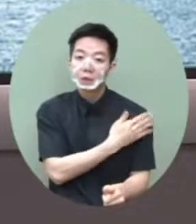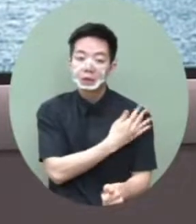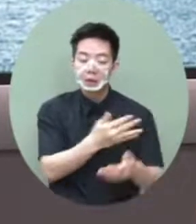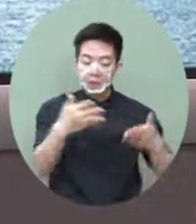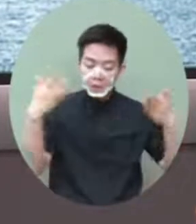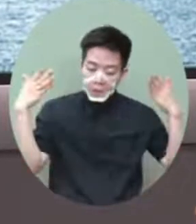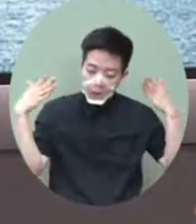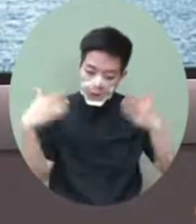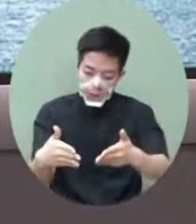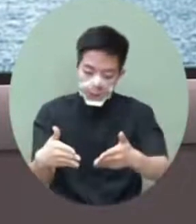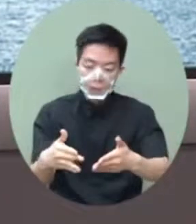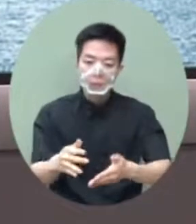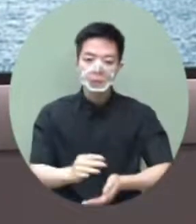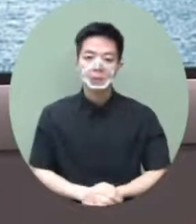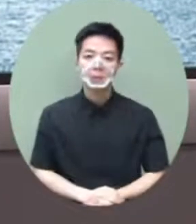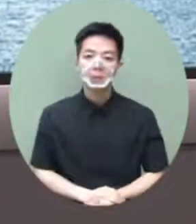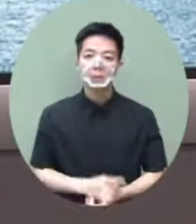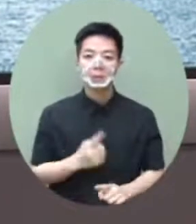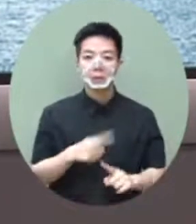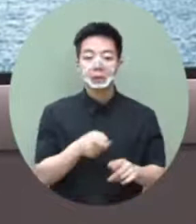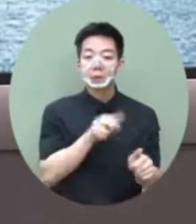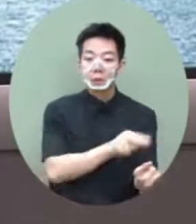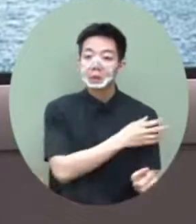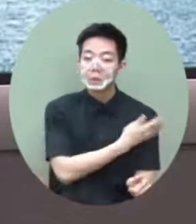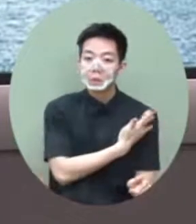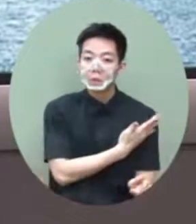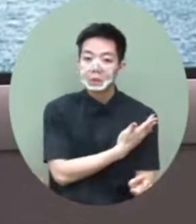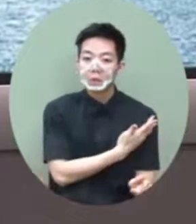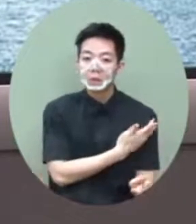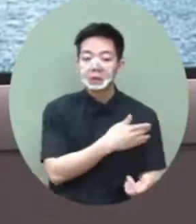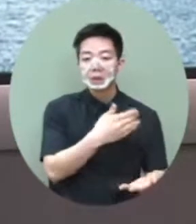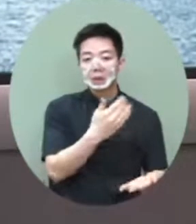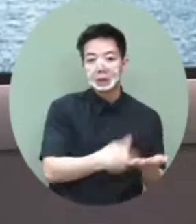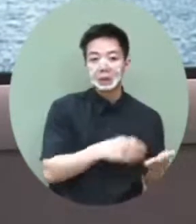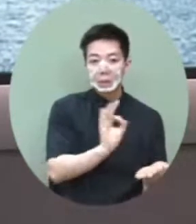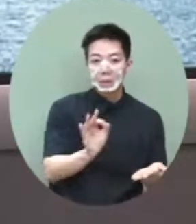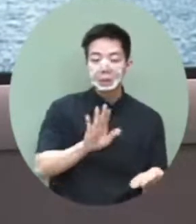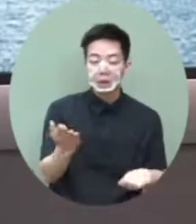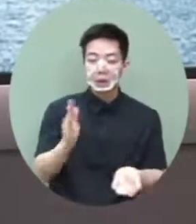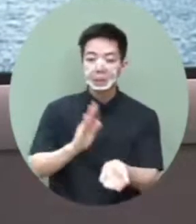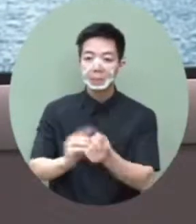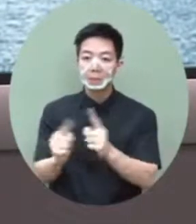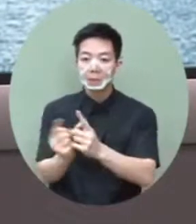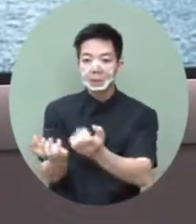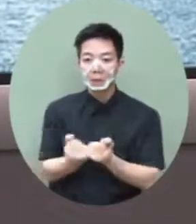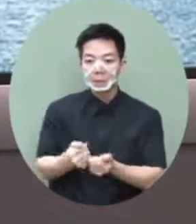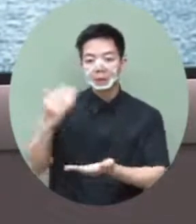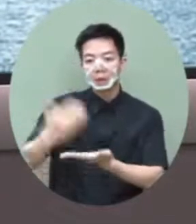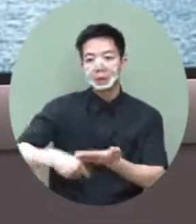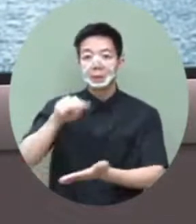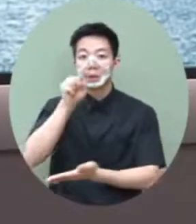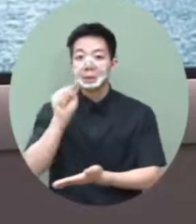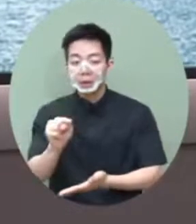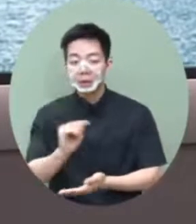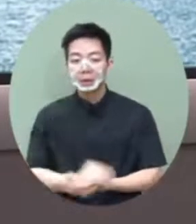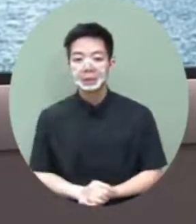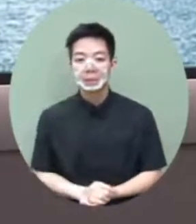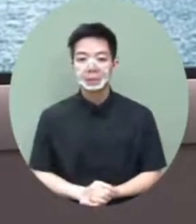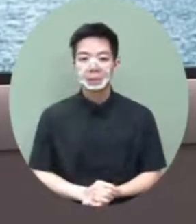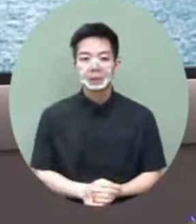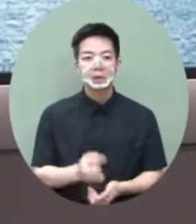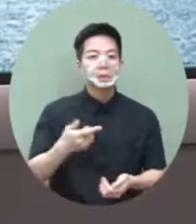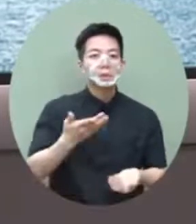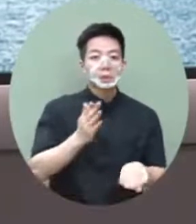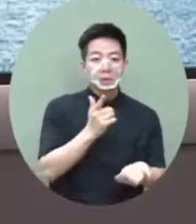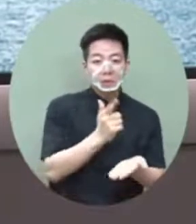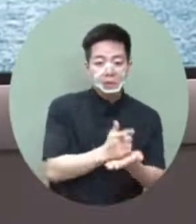capacity, because we'd like to focus our manpower. We have the necessary manpower,